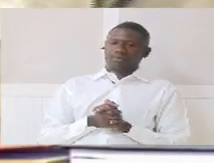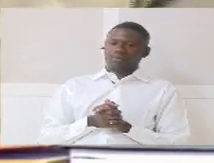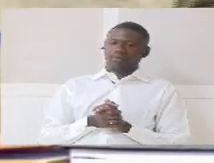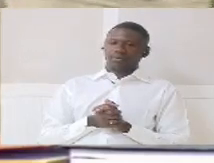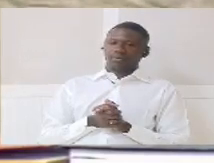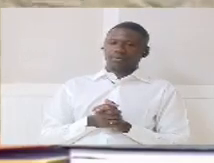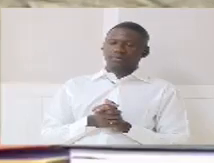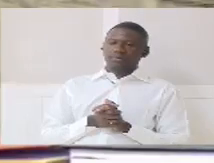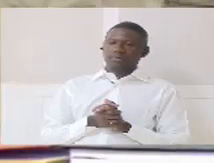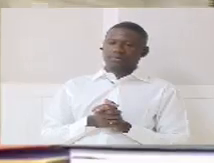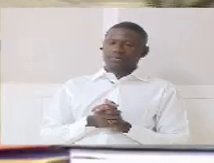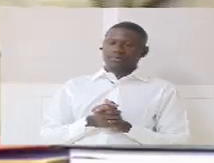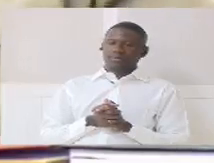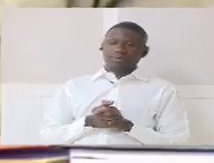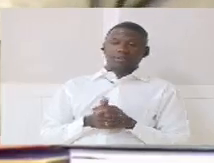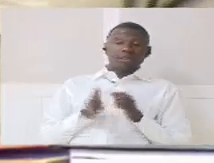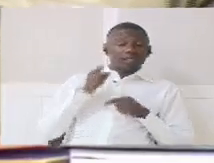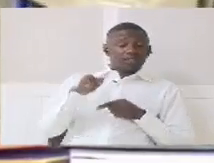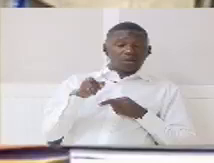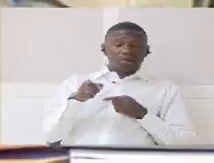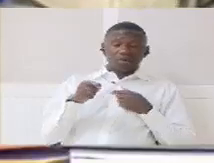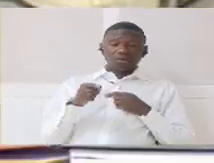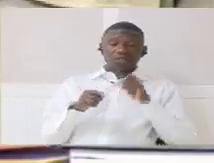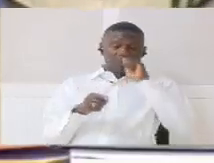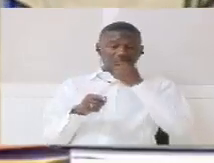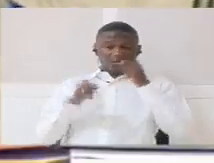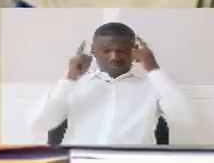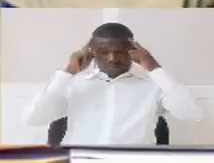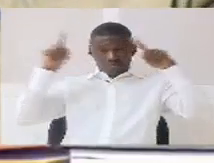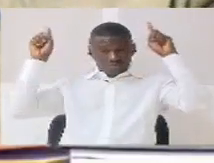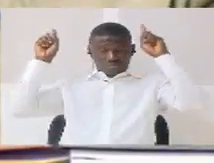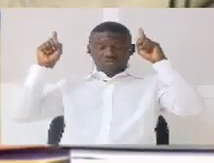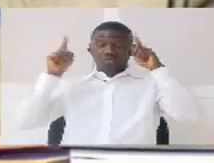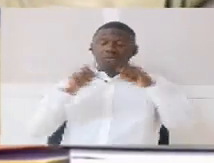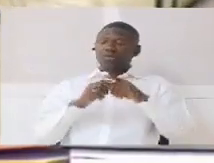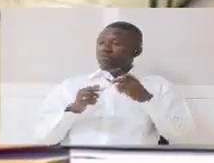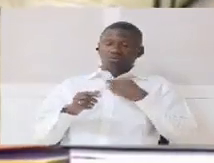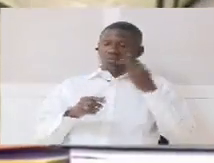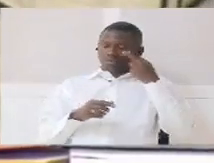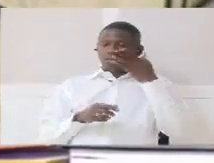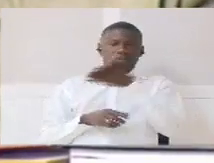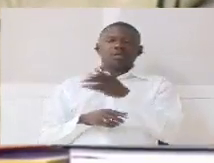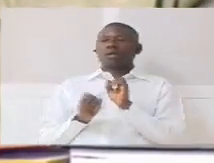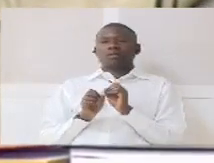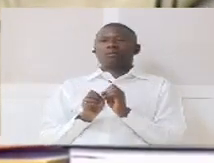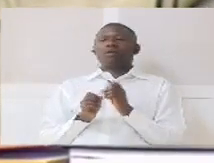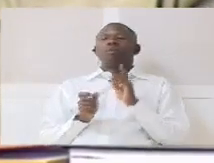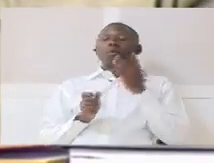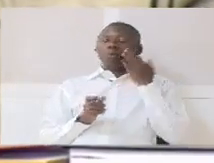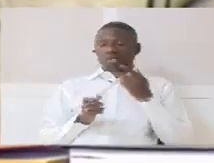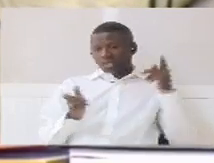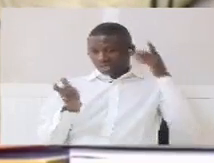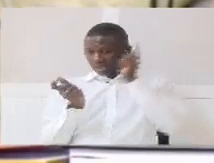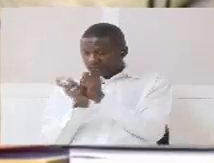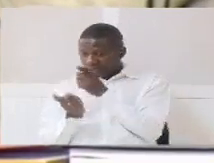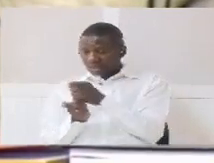So, Ninde Bulkuo. The issue of the dead bull, it wasn't in my presence. But when I came,